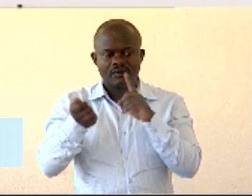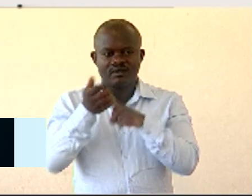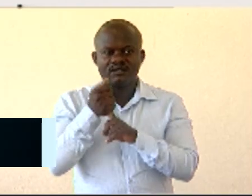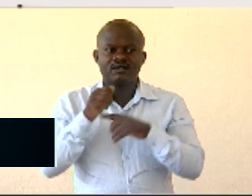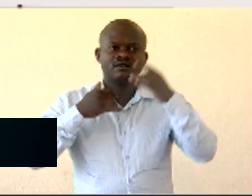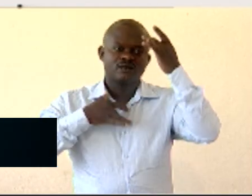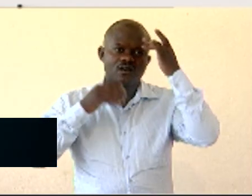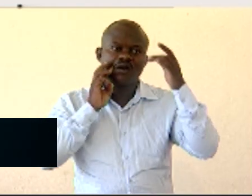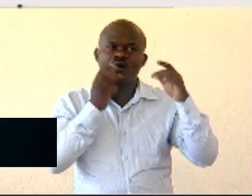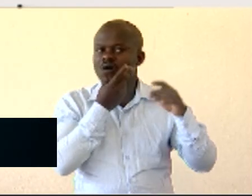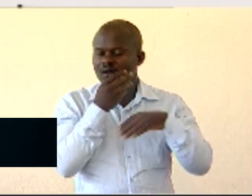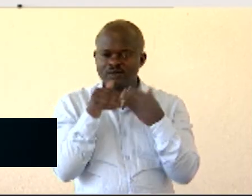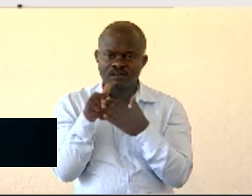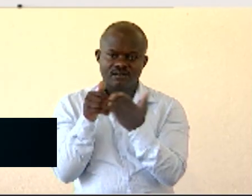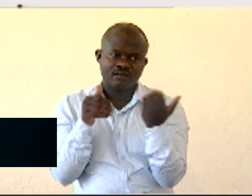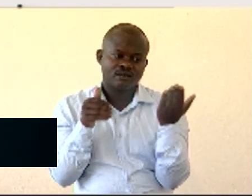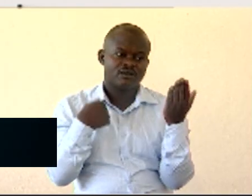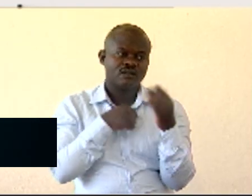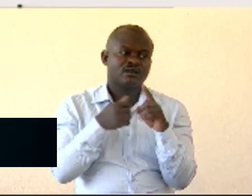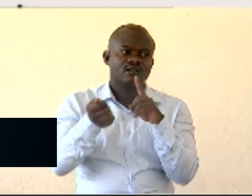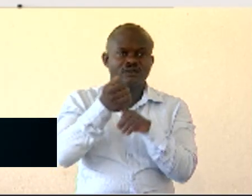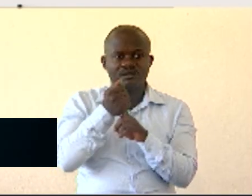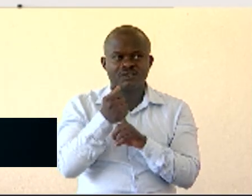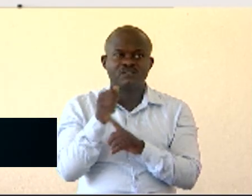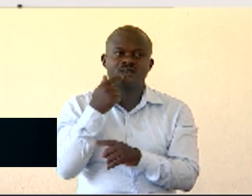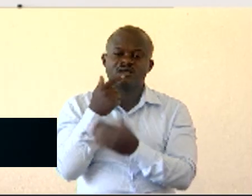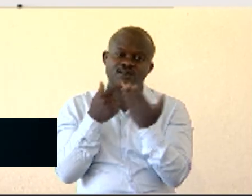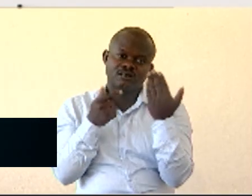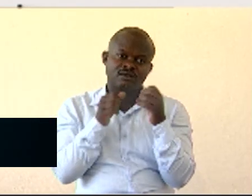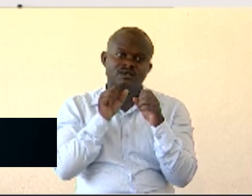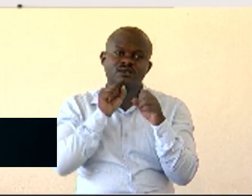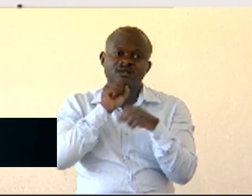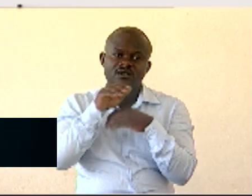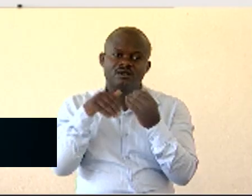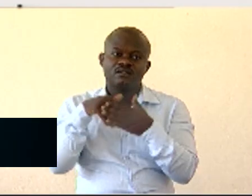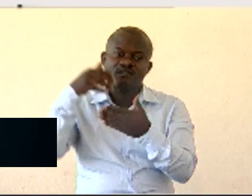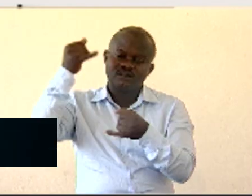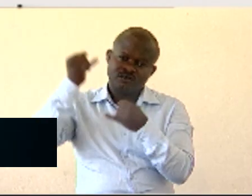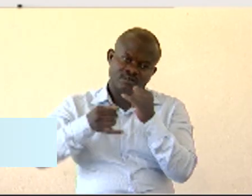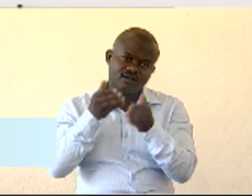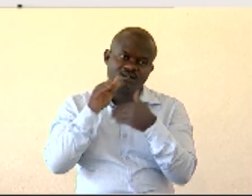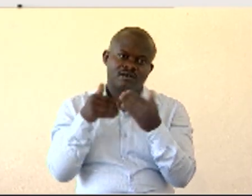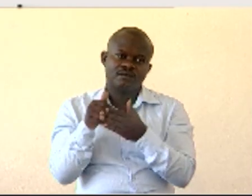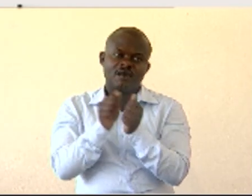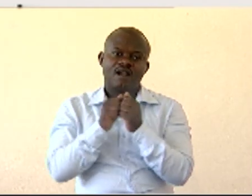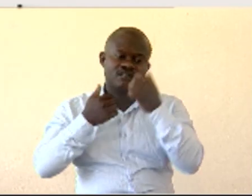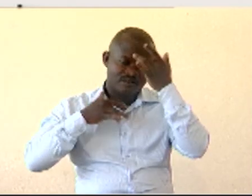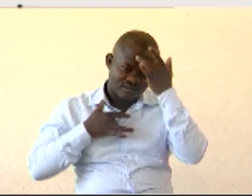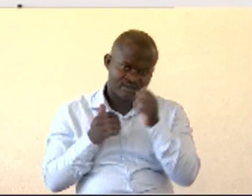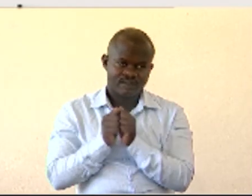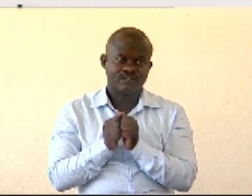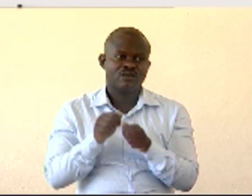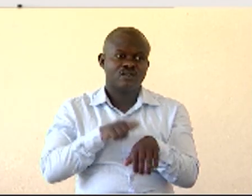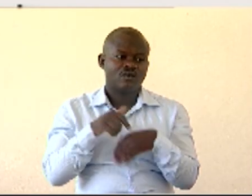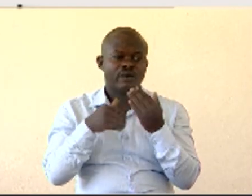contaminated water, you take water which is contaminated, you can end up having some diseases. When you